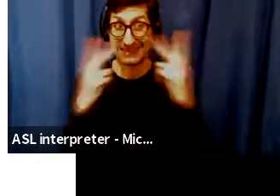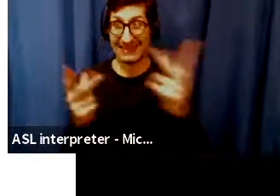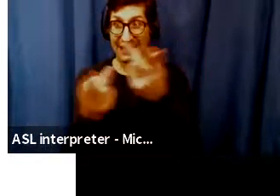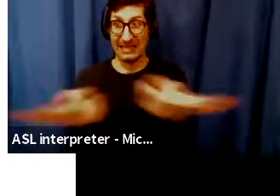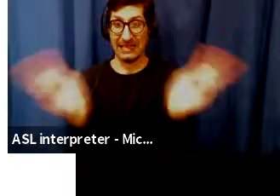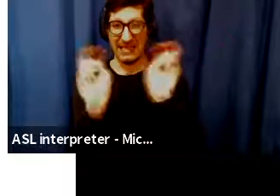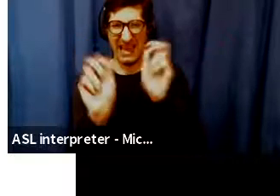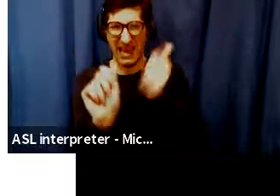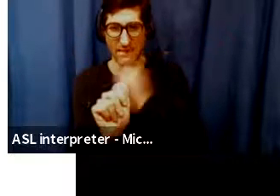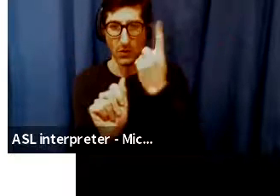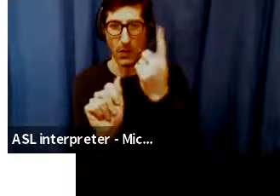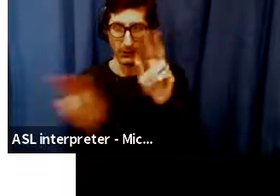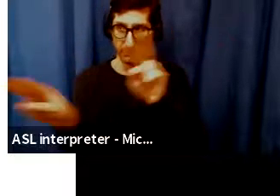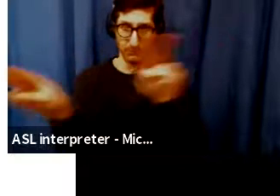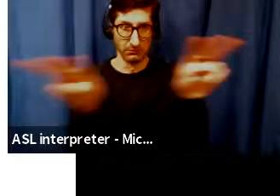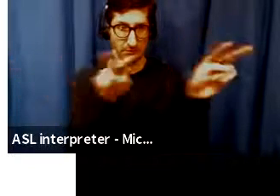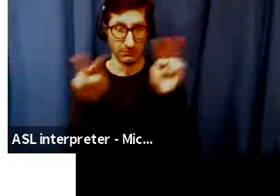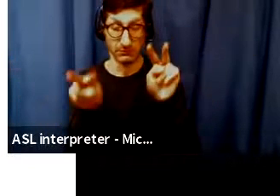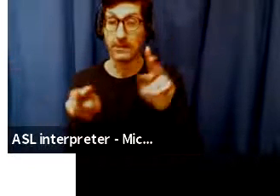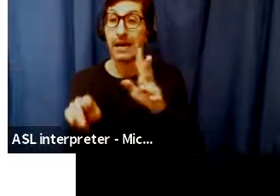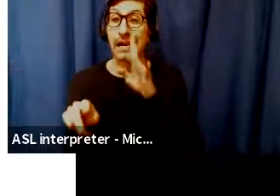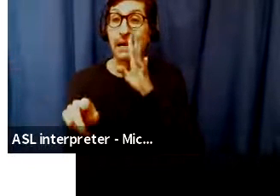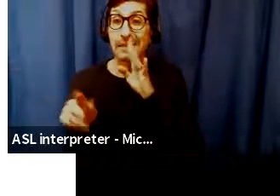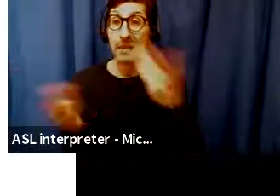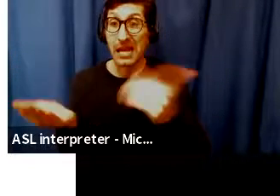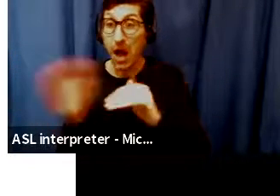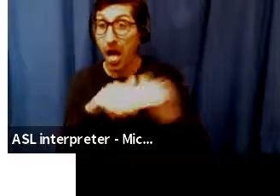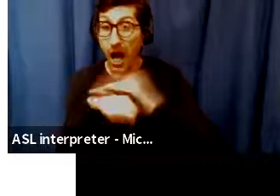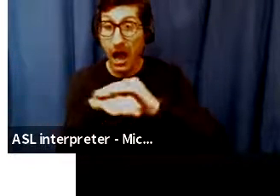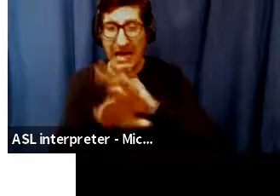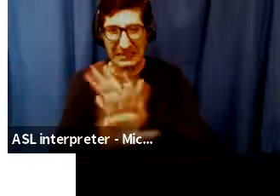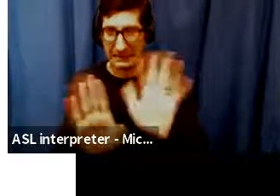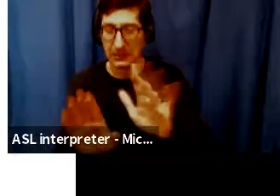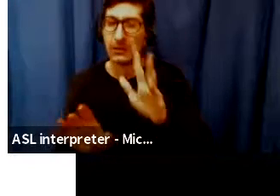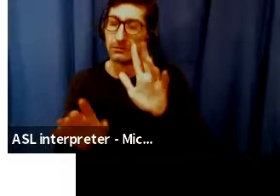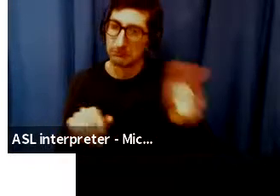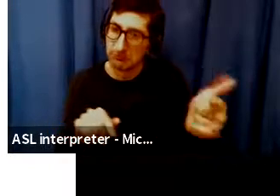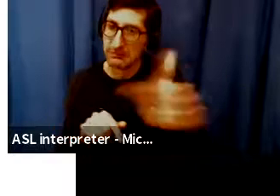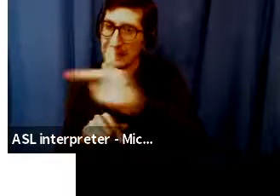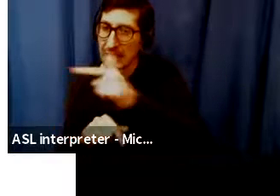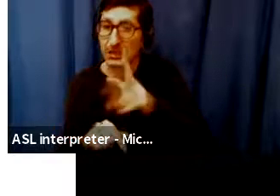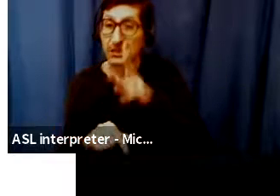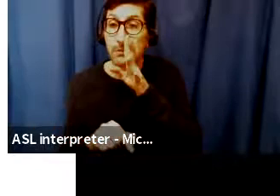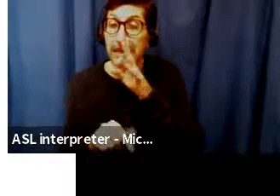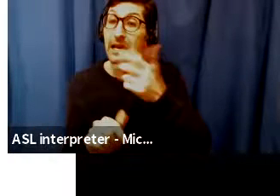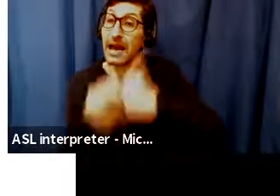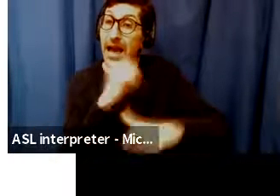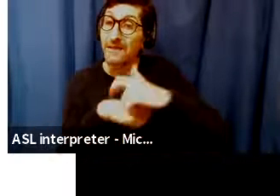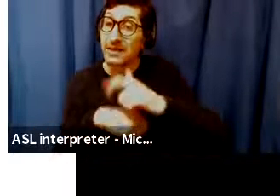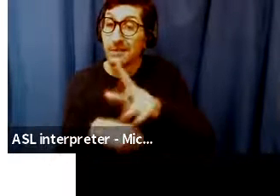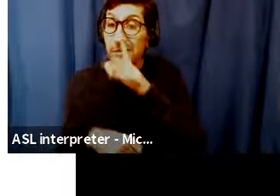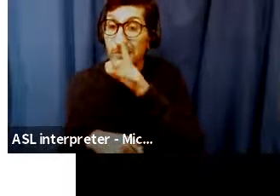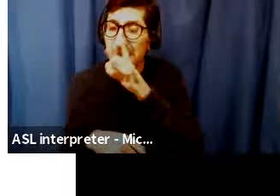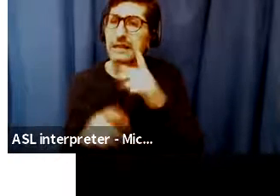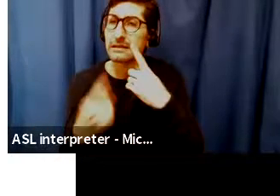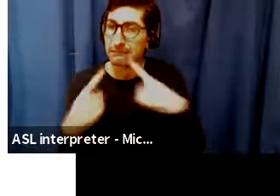Speak one at a time and say your name with each time you speak, and then